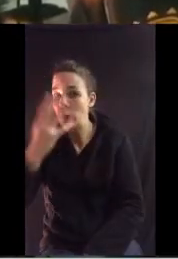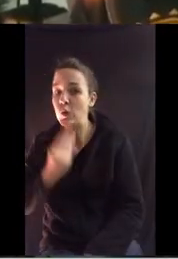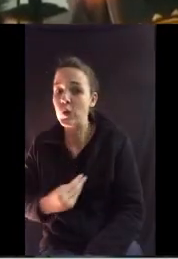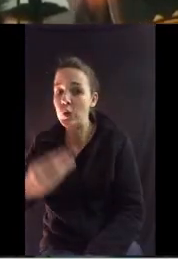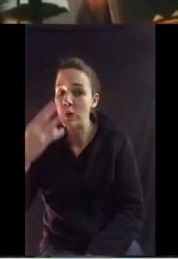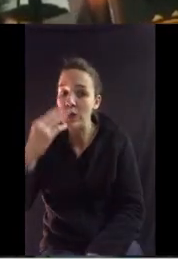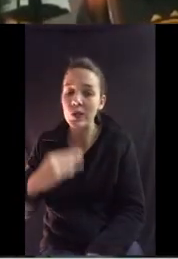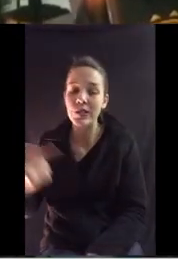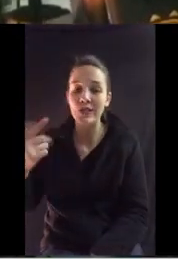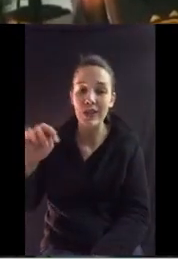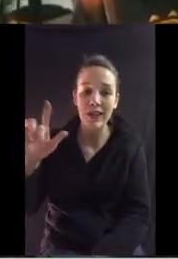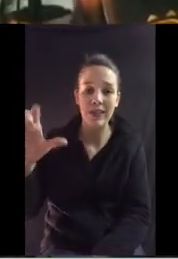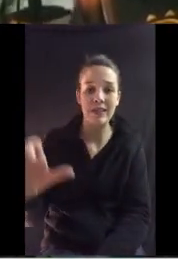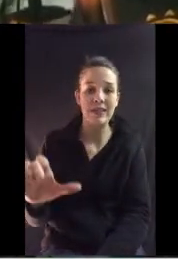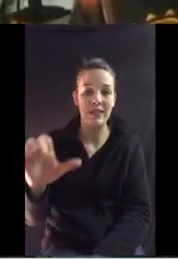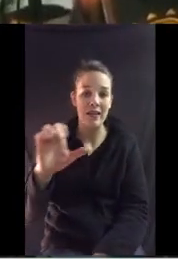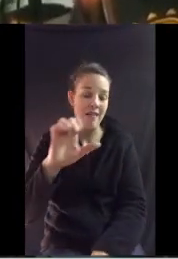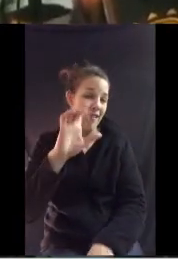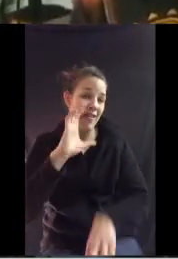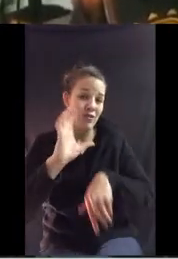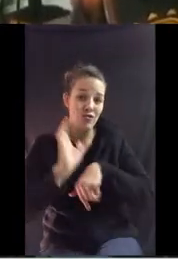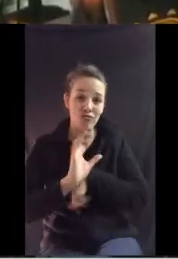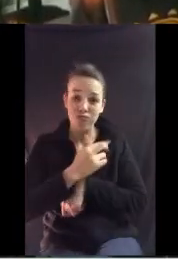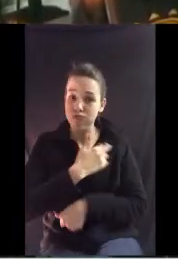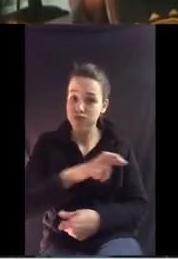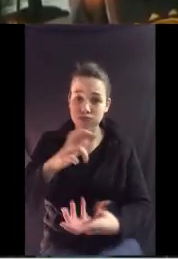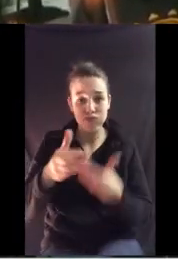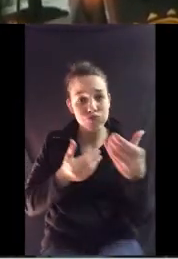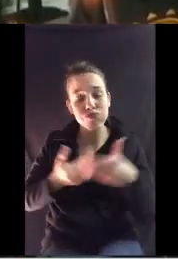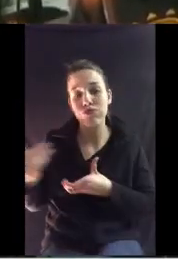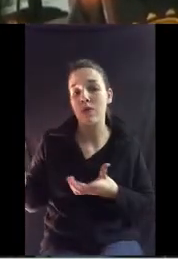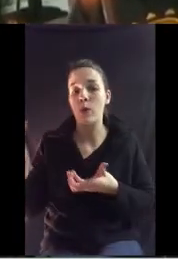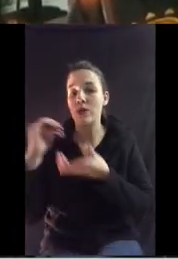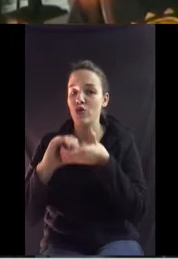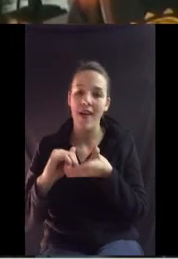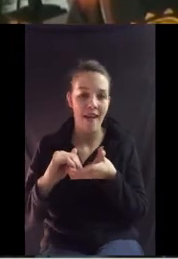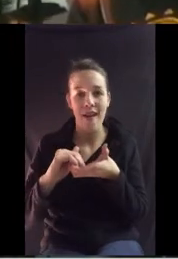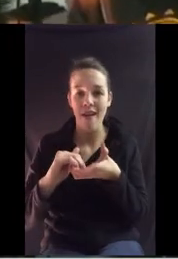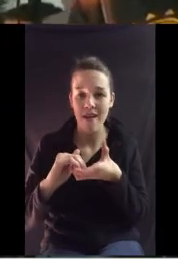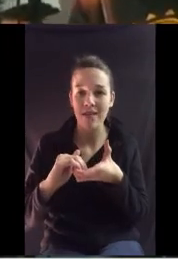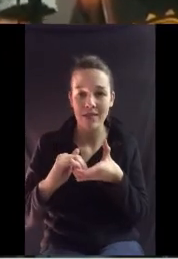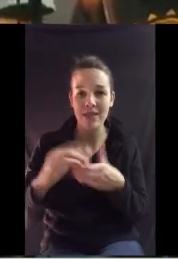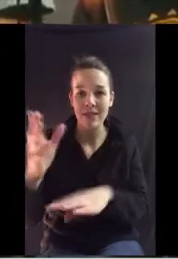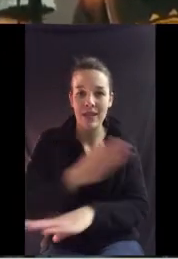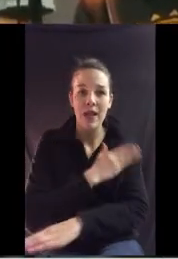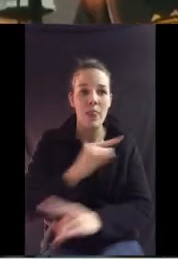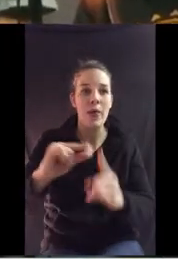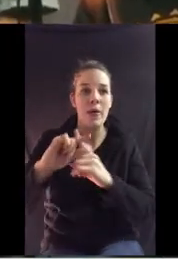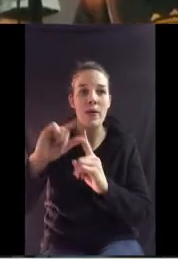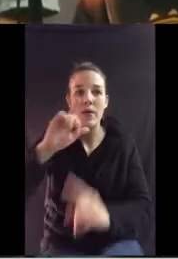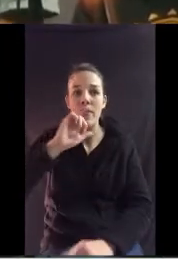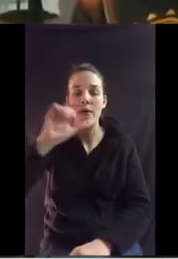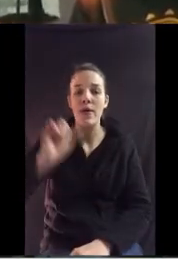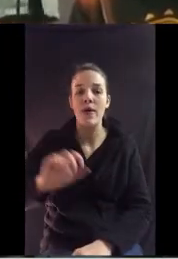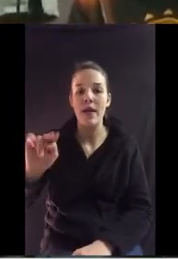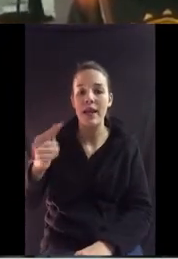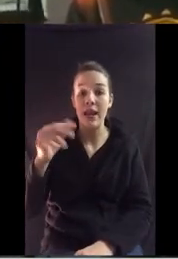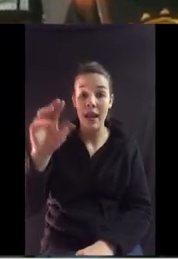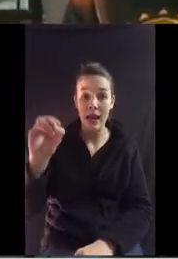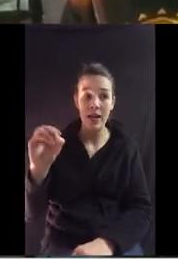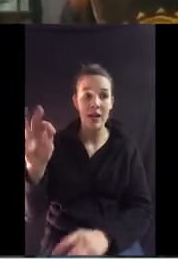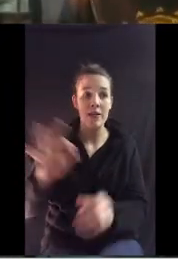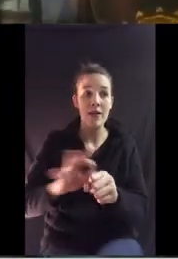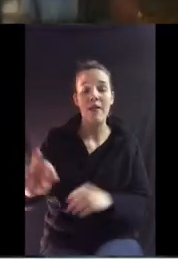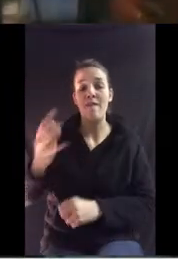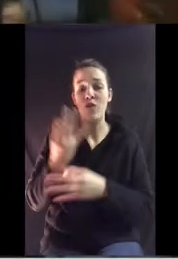men, Jews and Gentiles, Protestants and Catholics, will be able to join hands and sing in the words of the